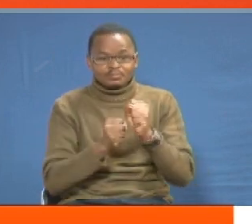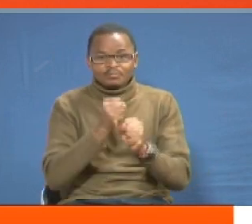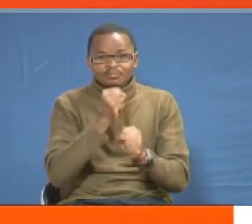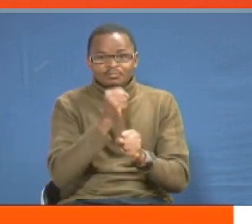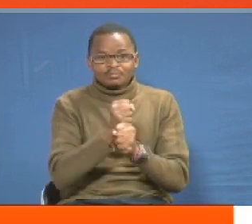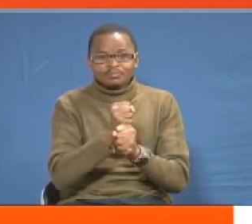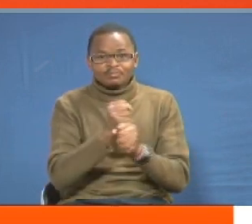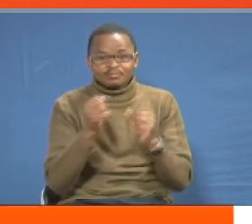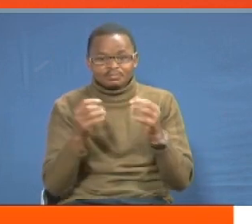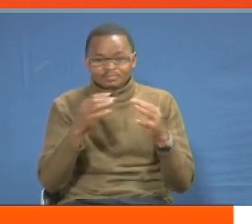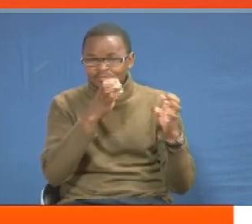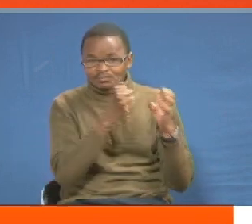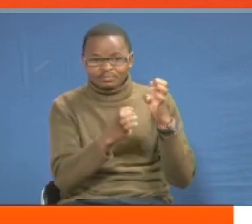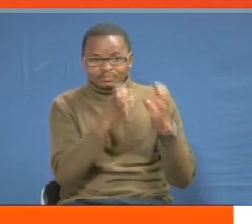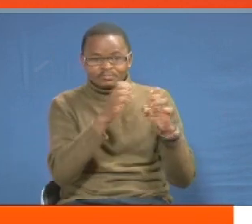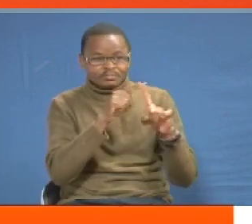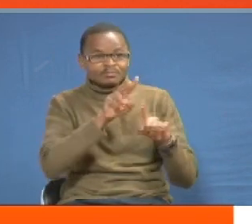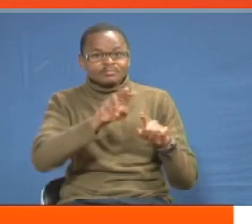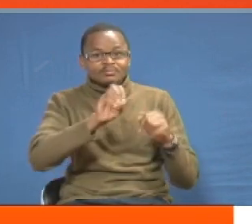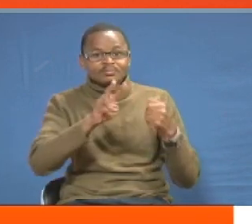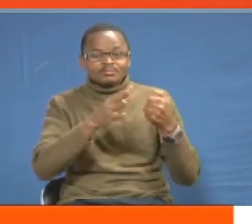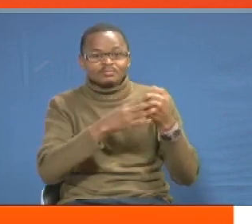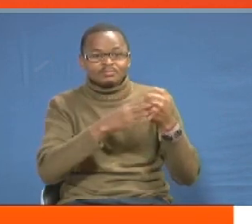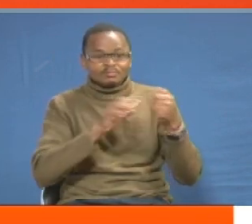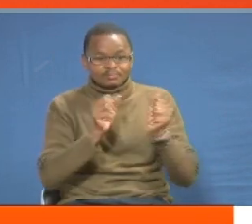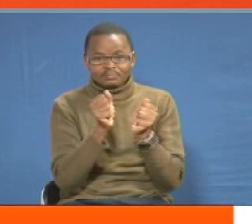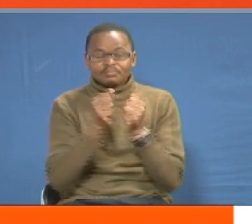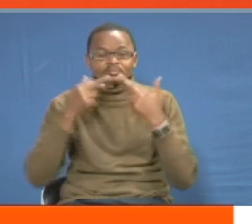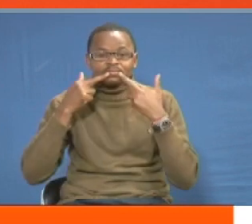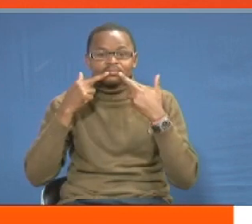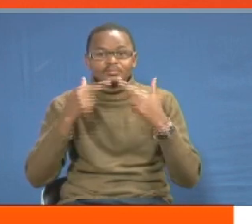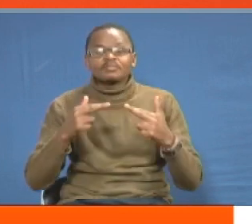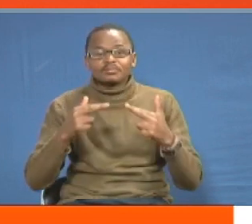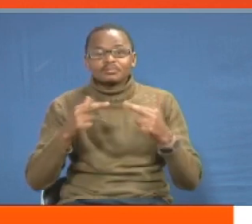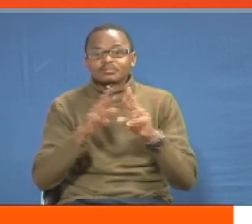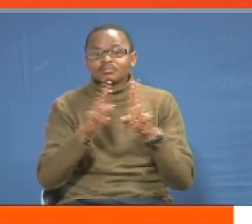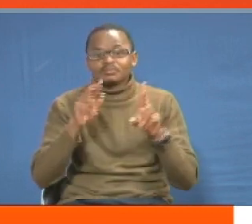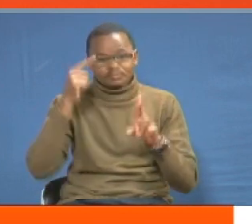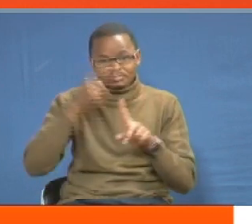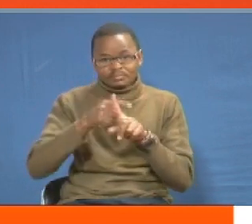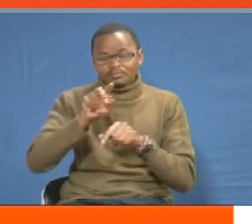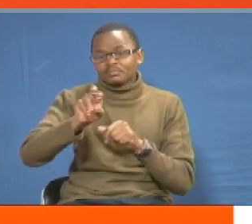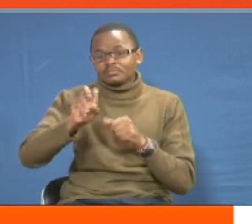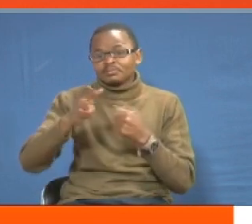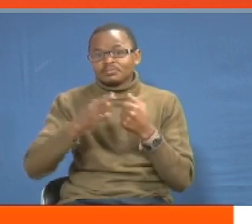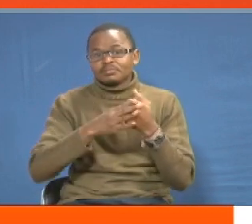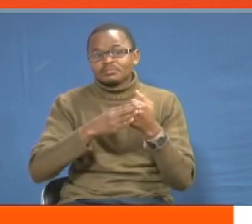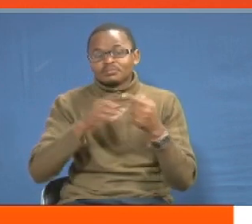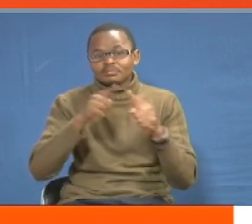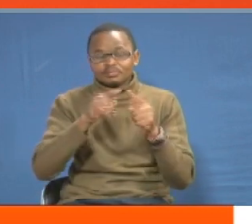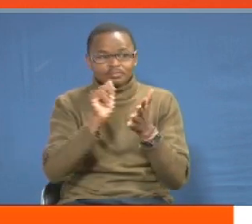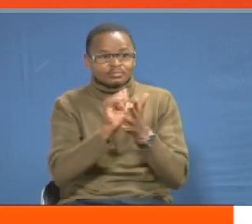3 years, and this evaluation happened in 2019, with the report being ready from 2019 towards end